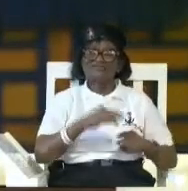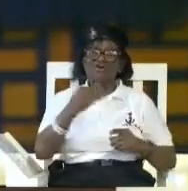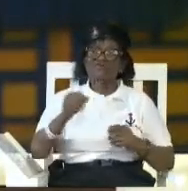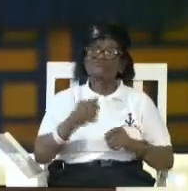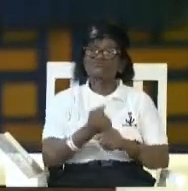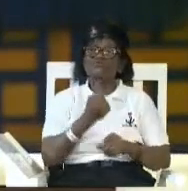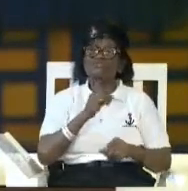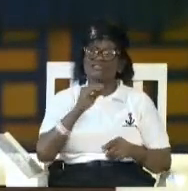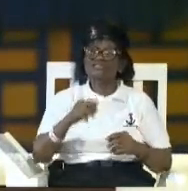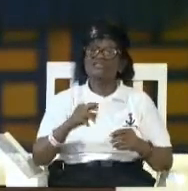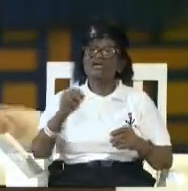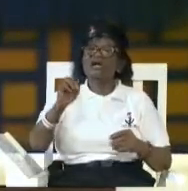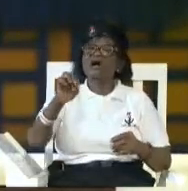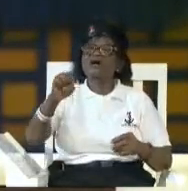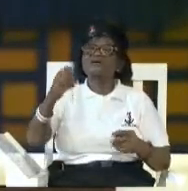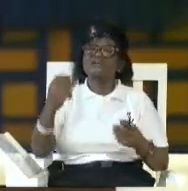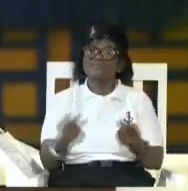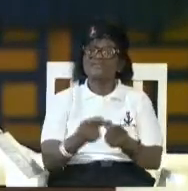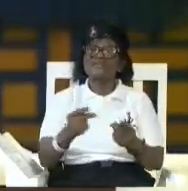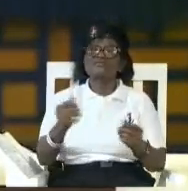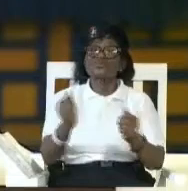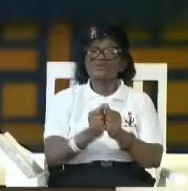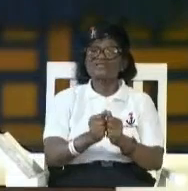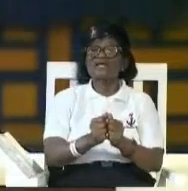with a heart of flesh.